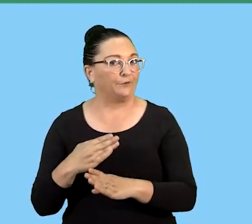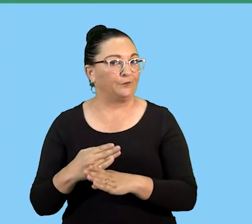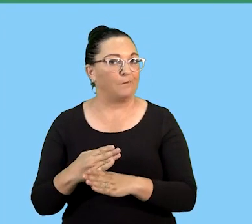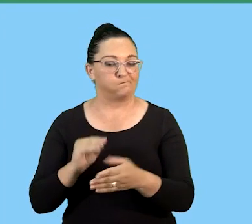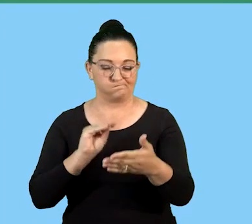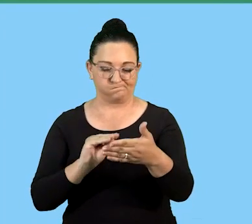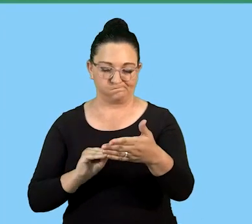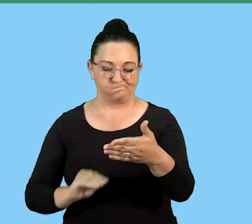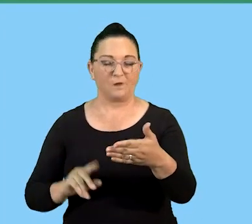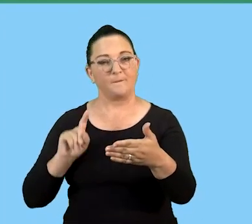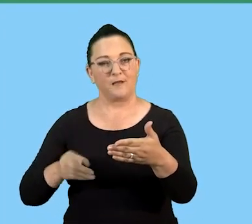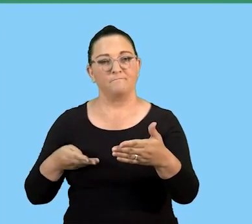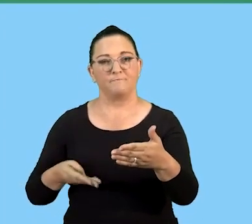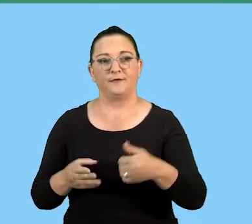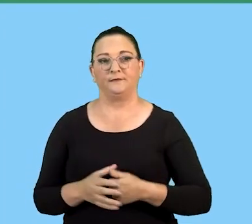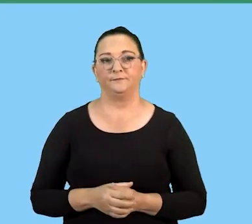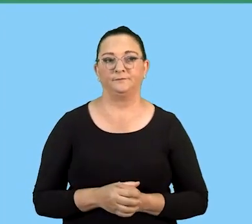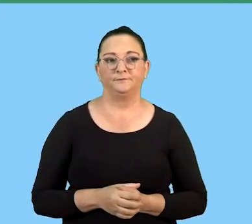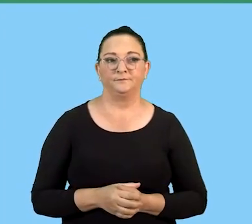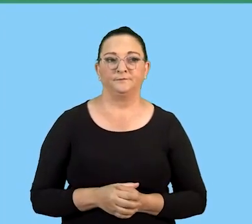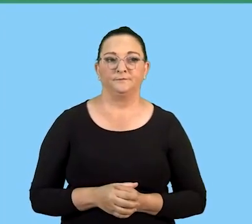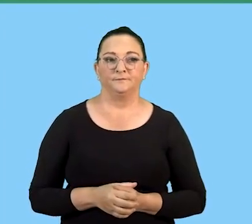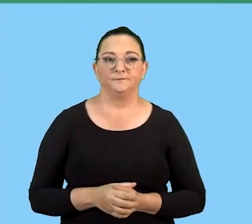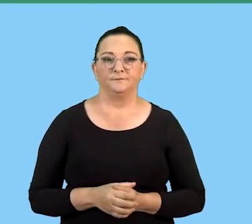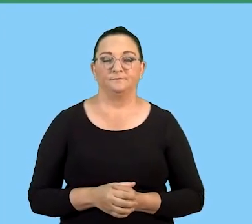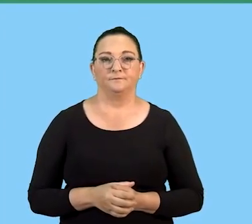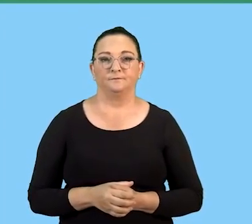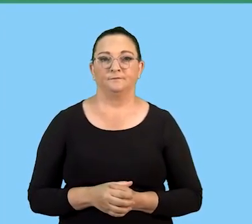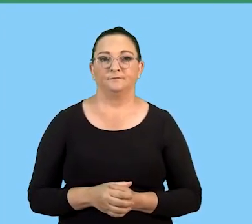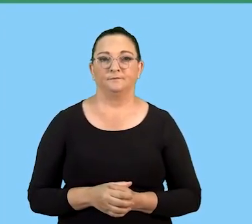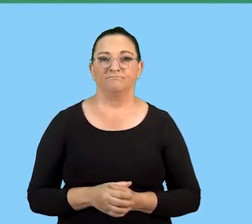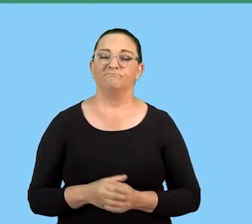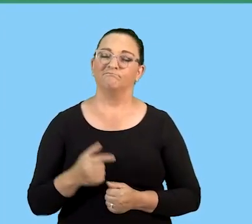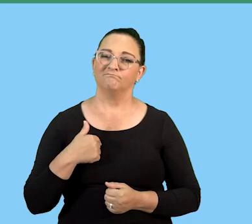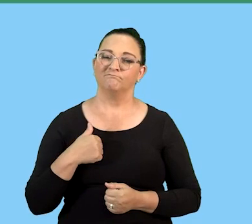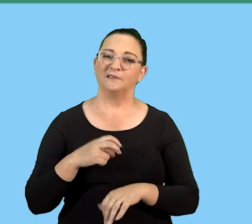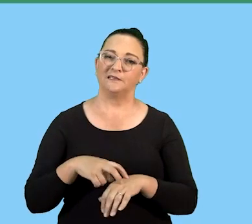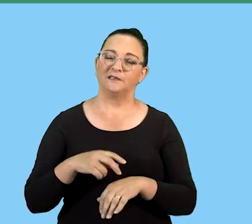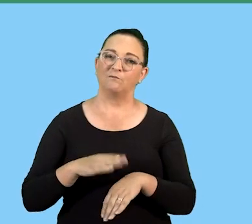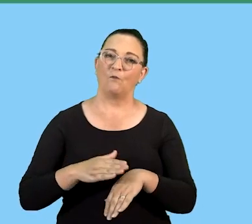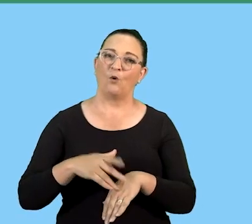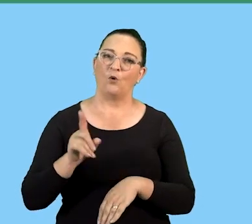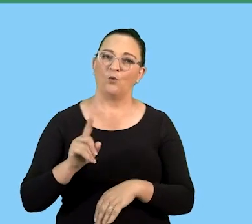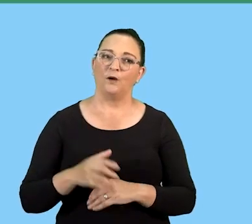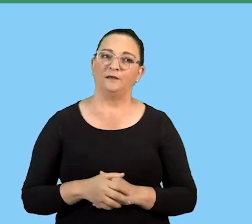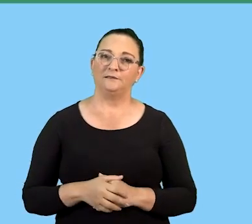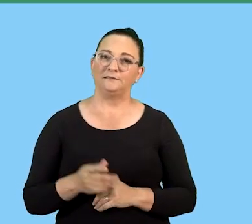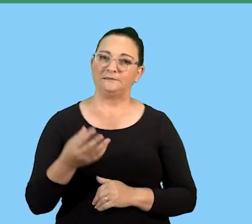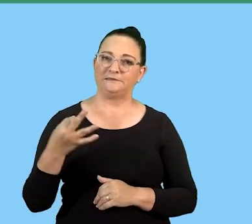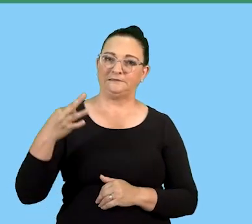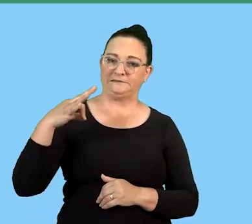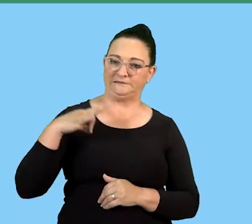of work that I need to work. Then, very importantly, I need to know on the contract